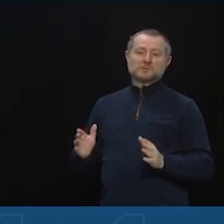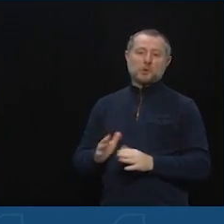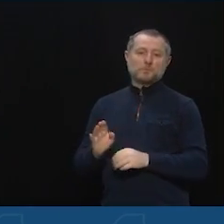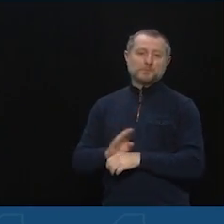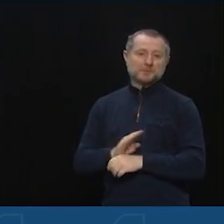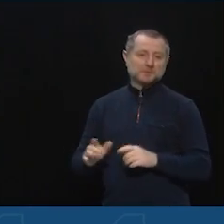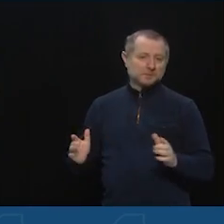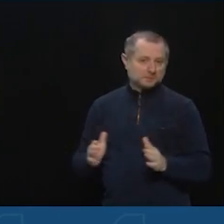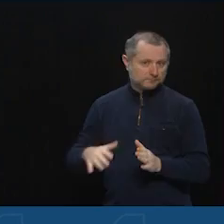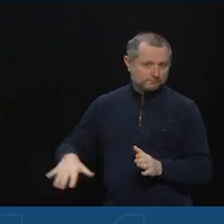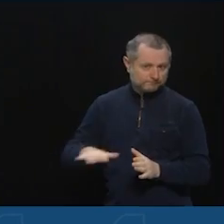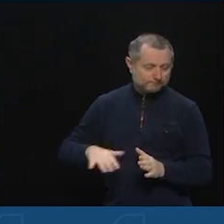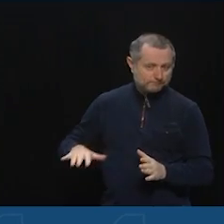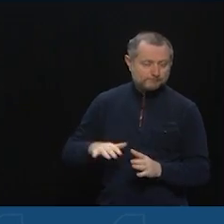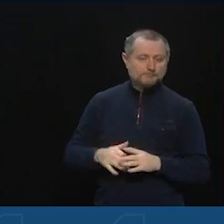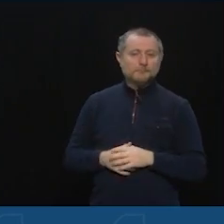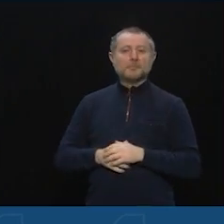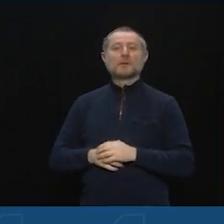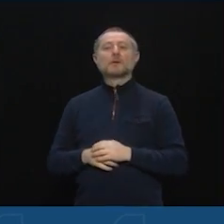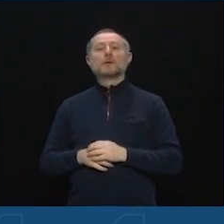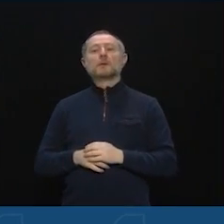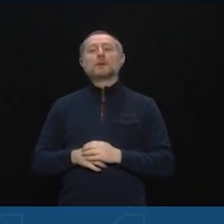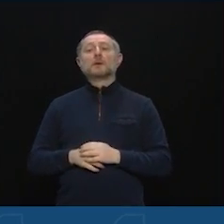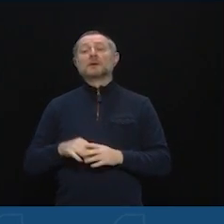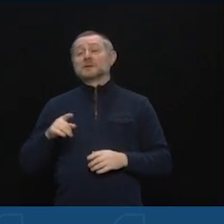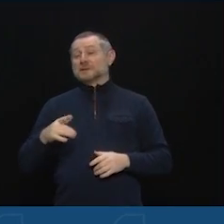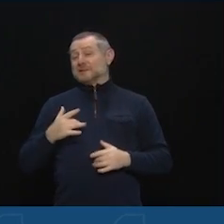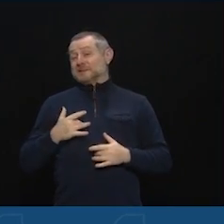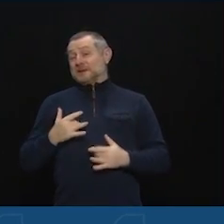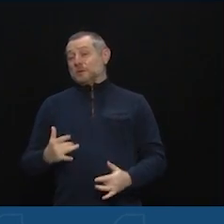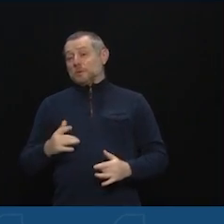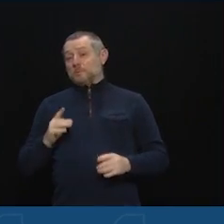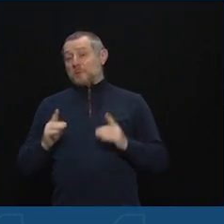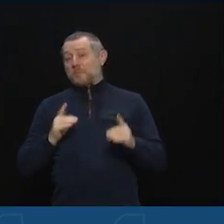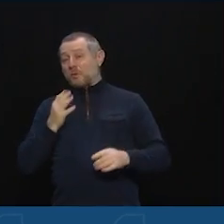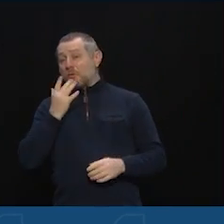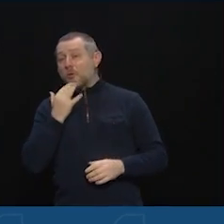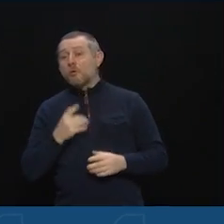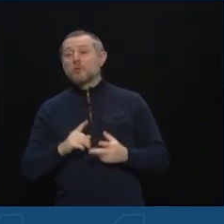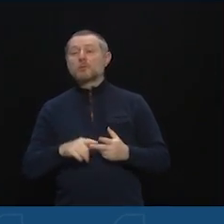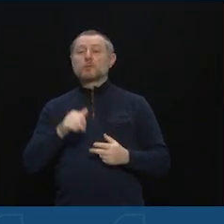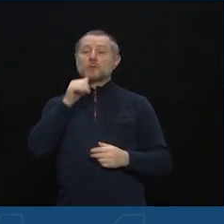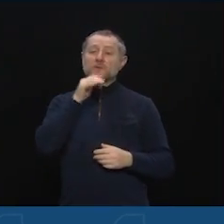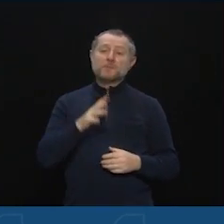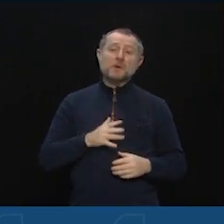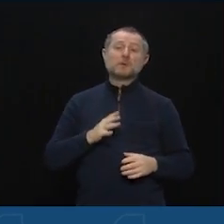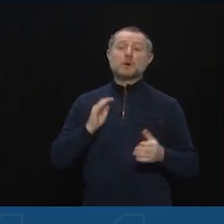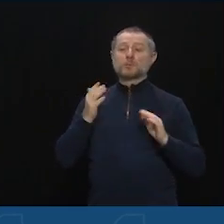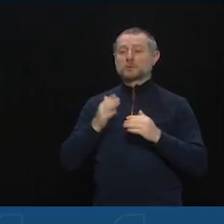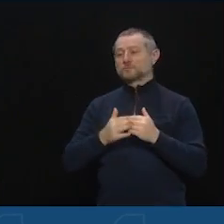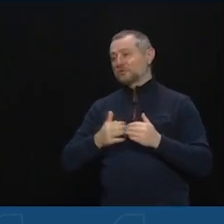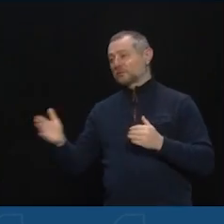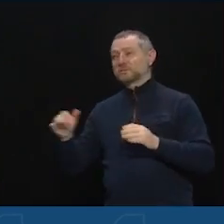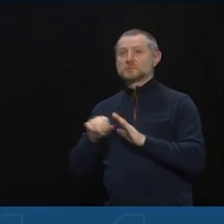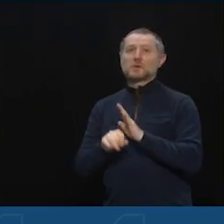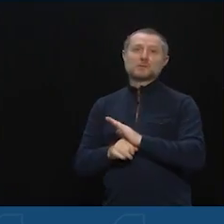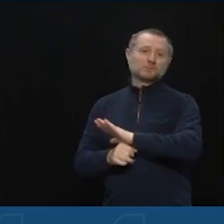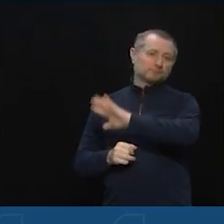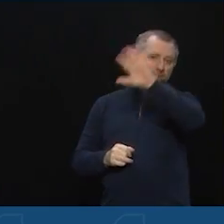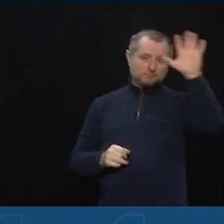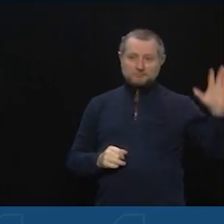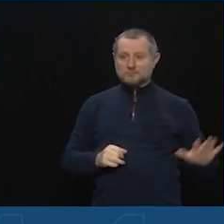who are disproportionately people of color, women, compared to the rest of the state. So having just this common sense to